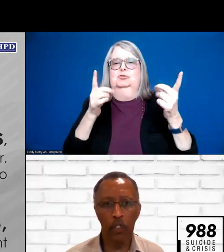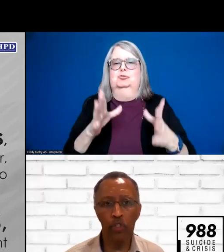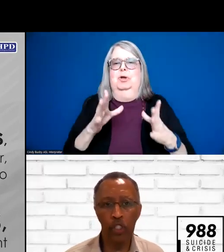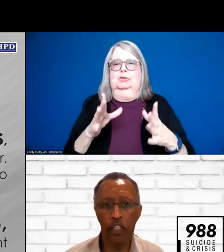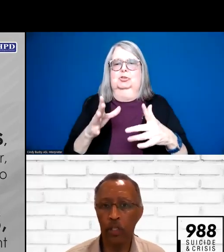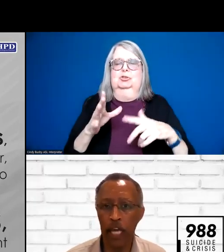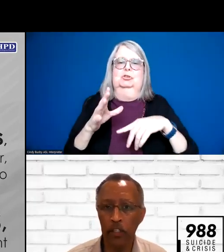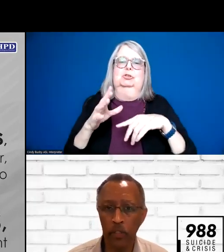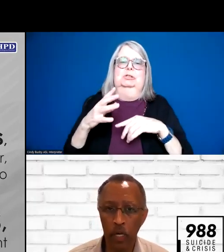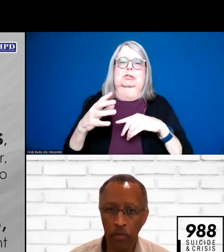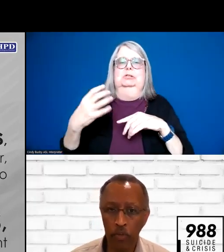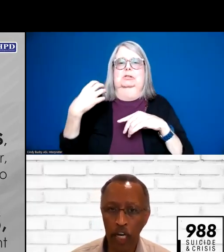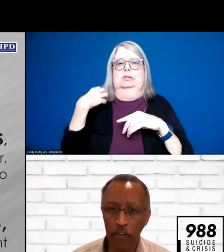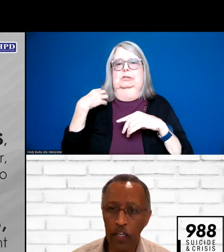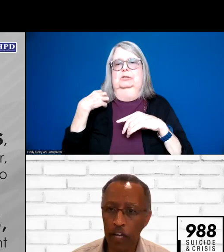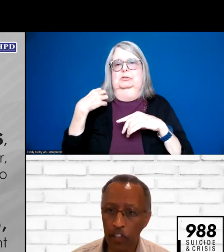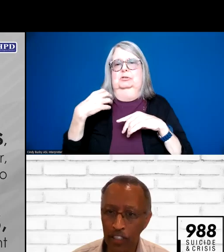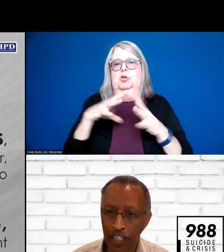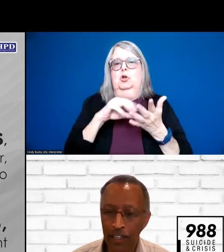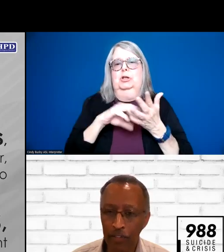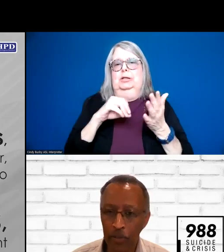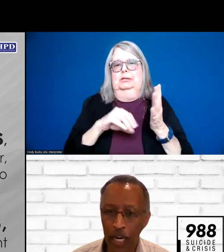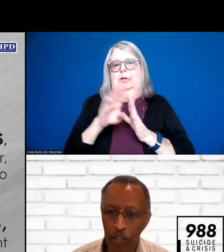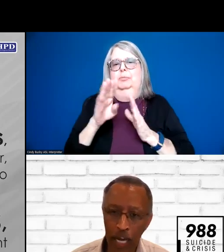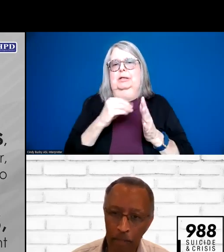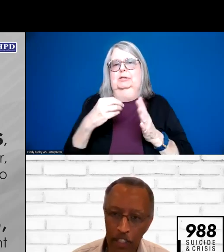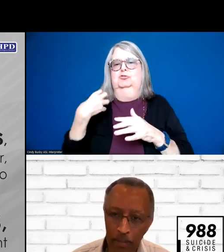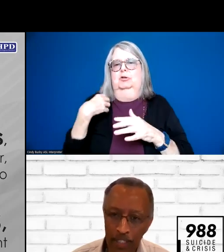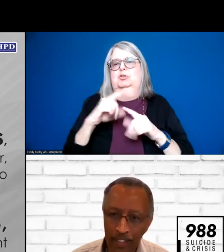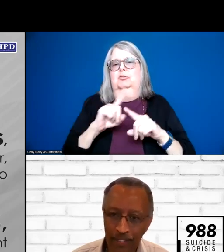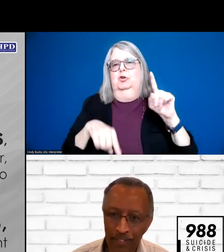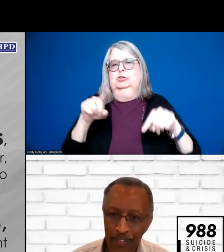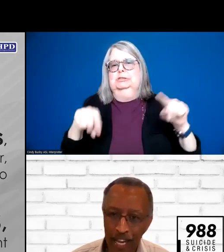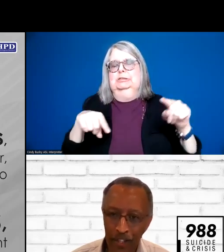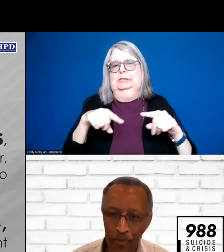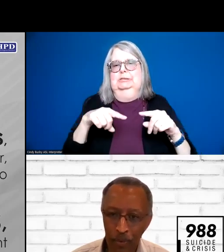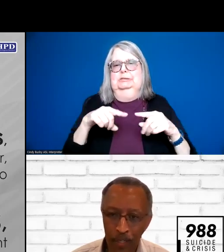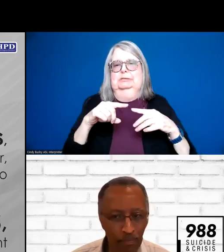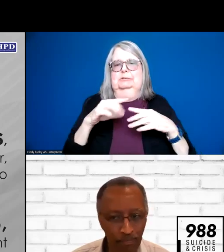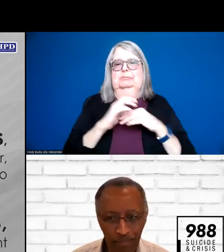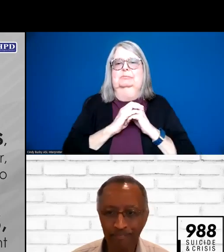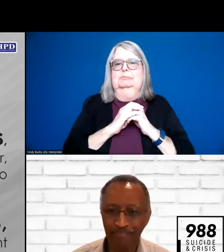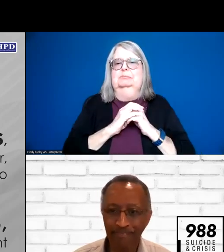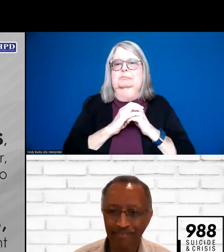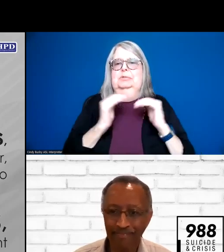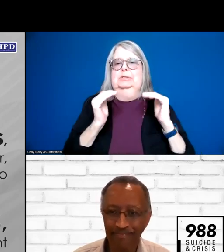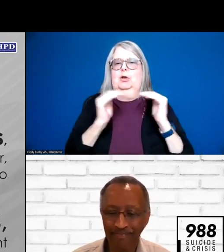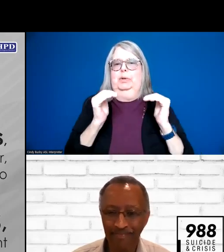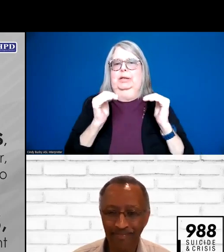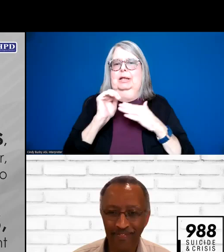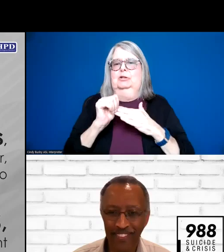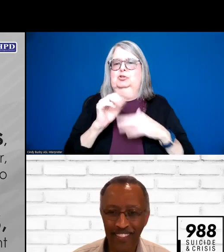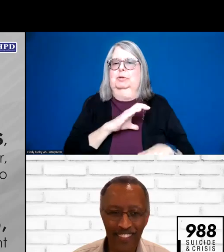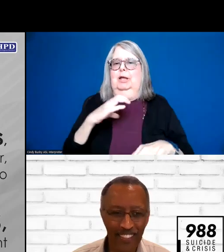Equity, Inclusion Leadership Council through Recovery Innovations. If you will have some comments, thank you. Welcome. Okay, thank